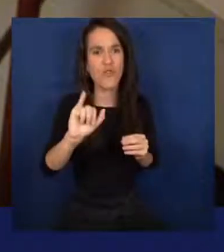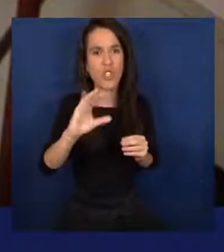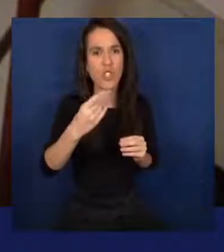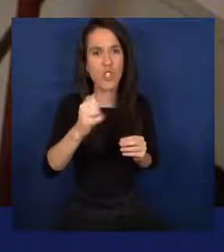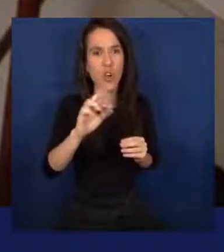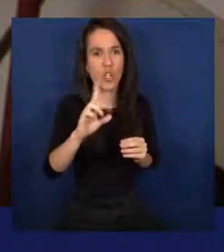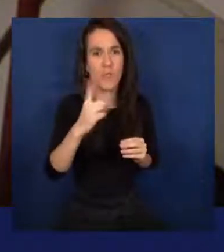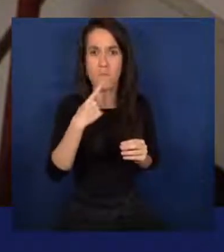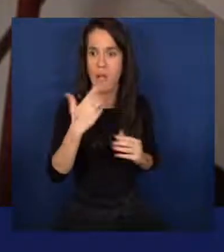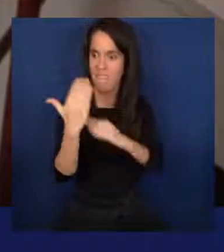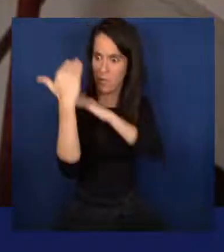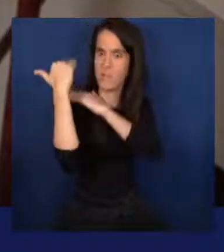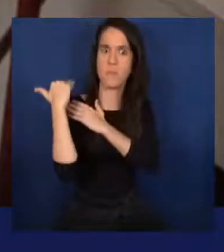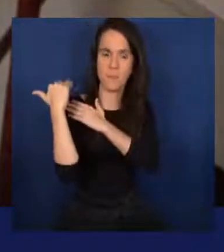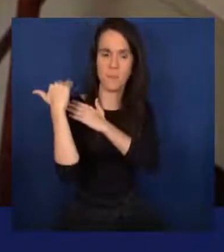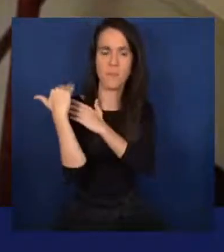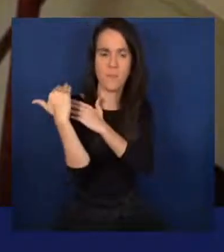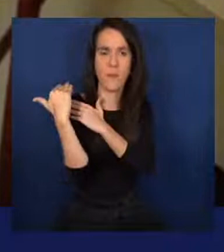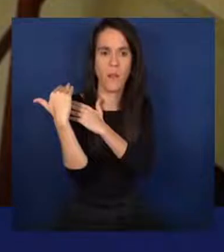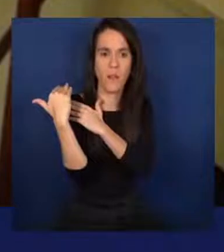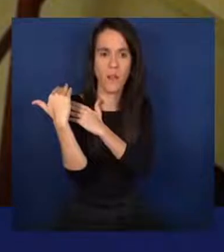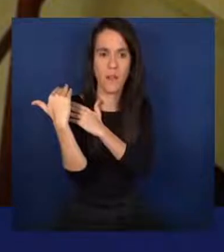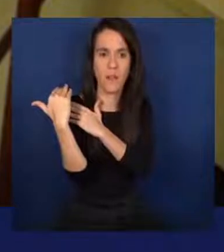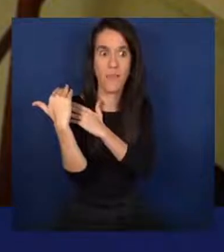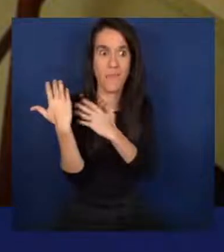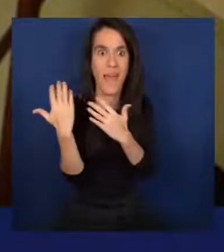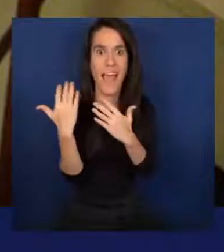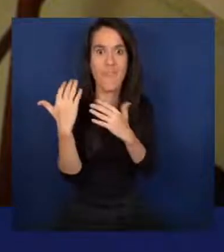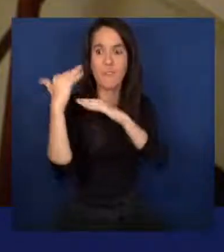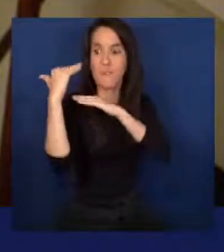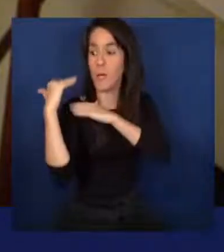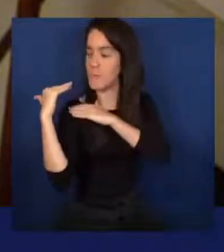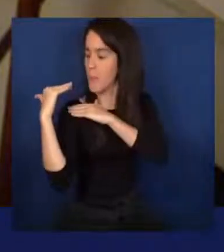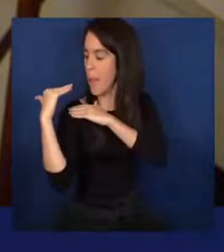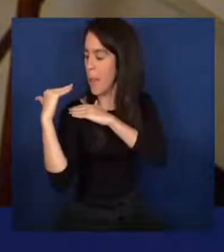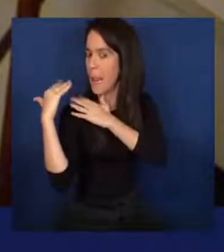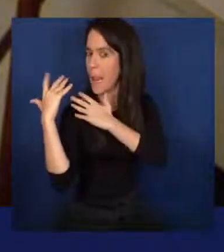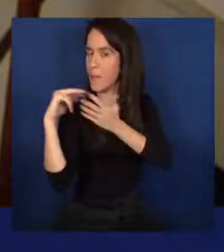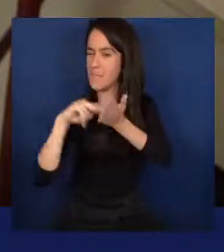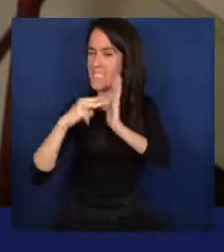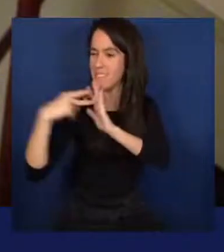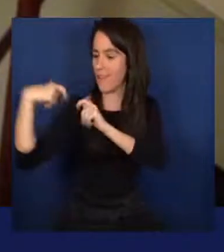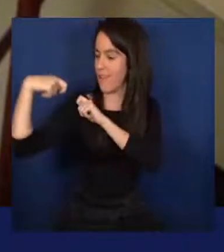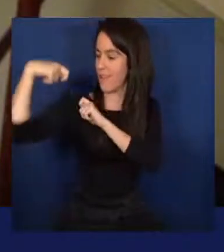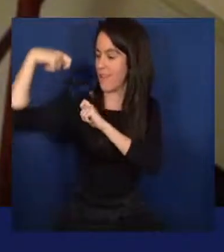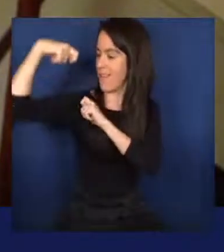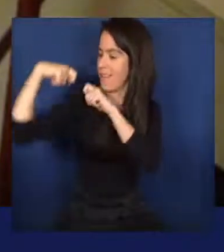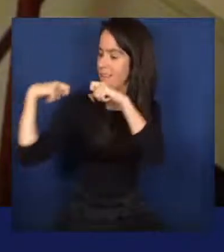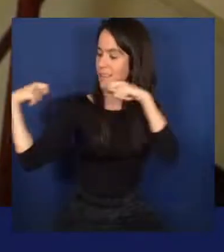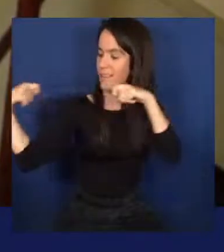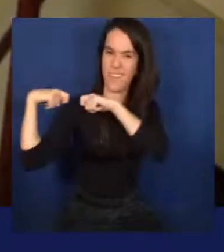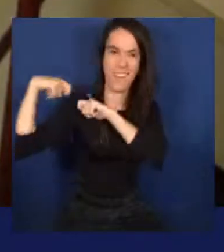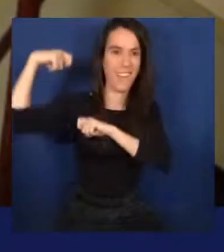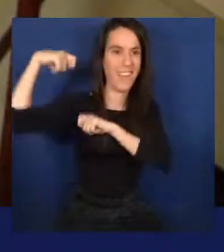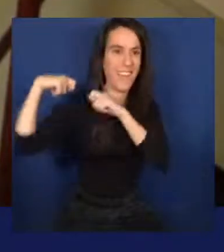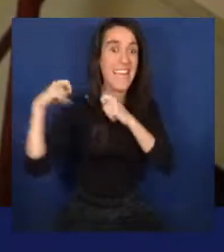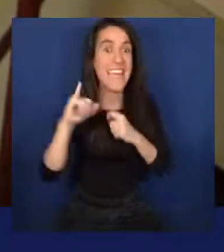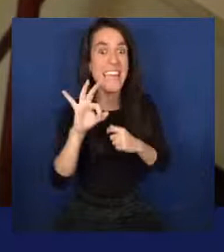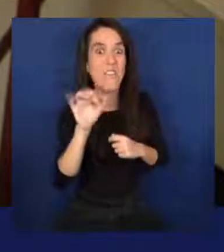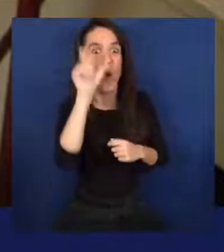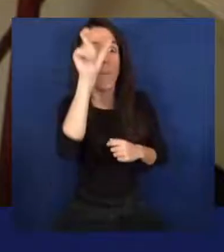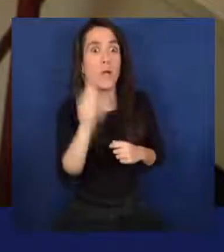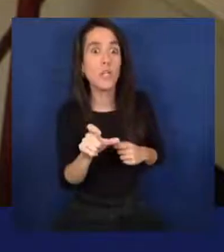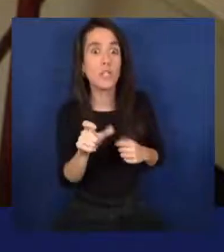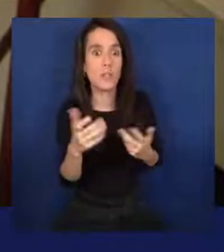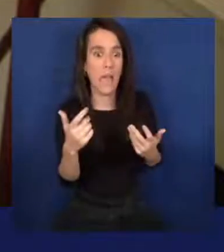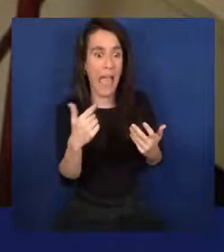responsibility. How far that goes, I mean, I don't know, because if somebody takes my models and implement it in a way and